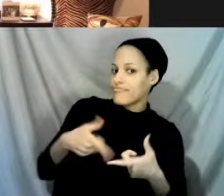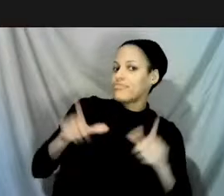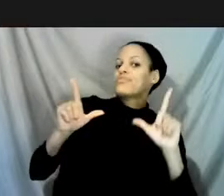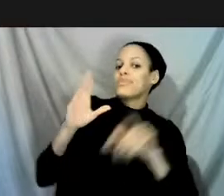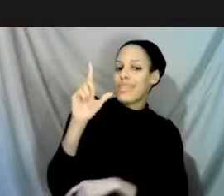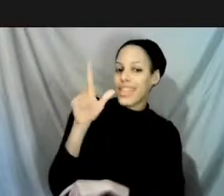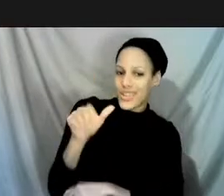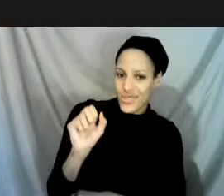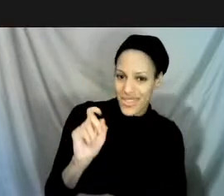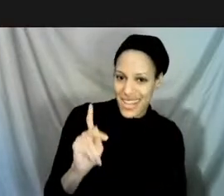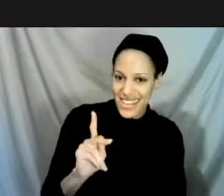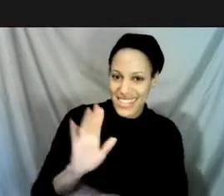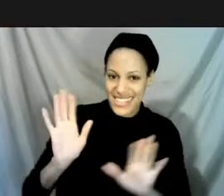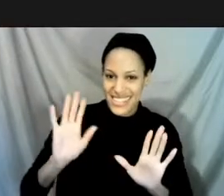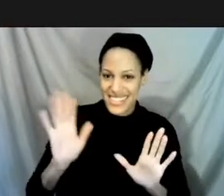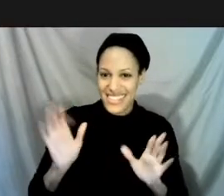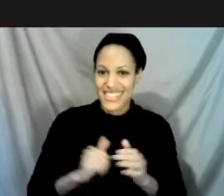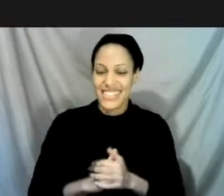Oh,